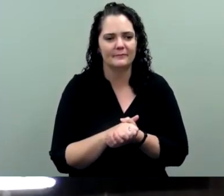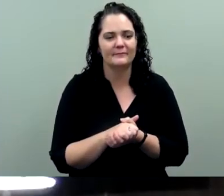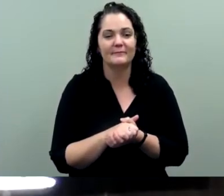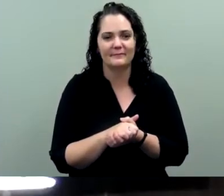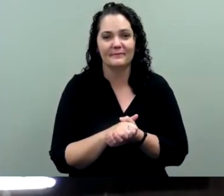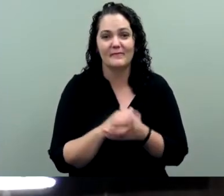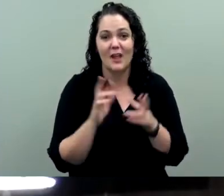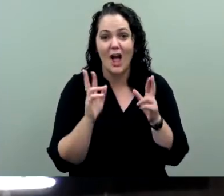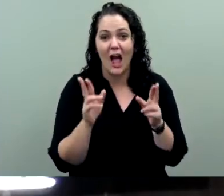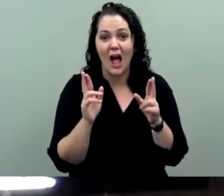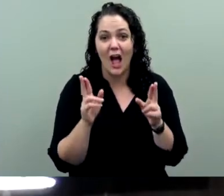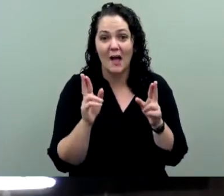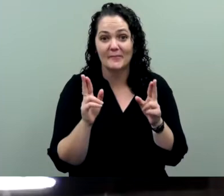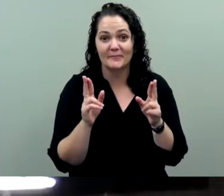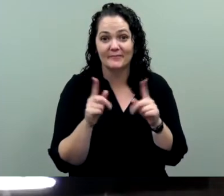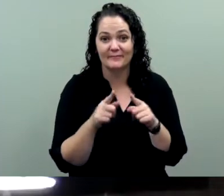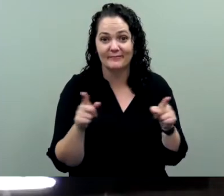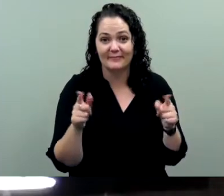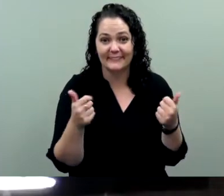hopefully everybody's